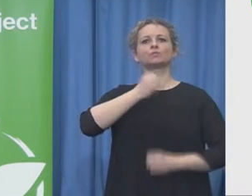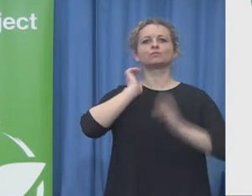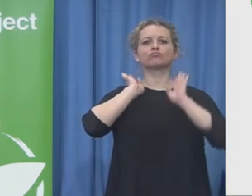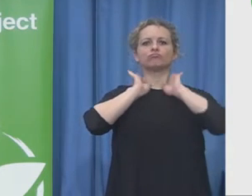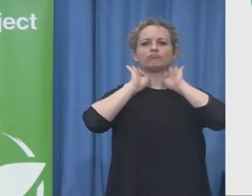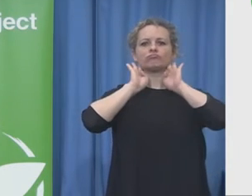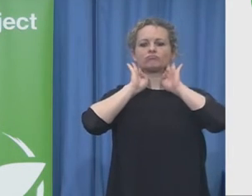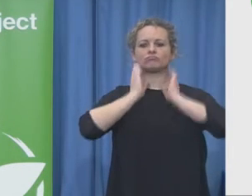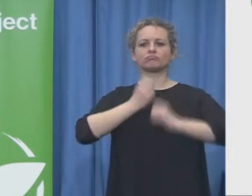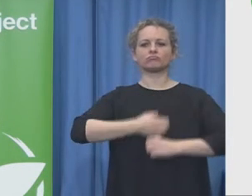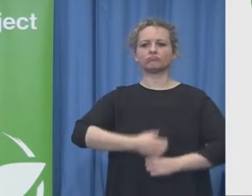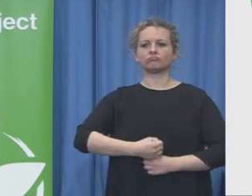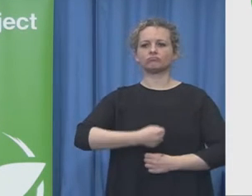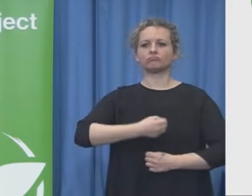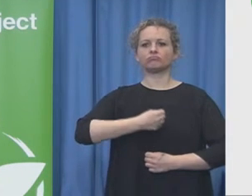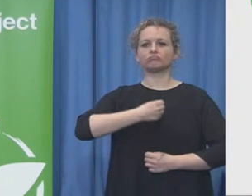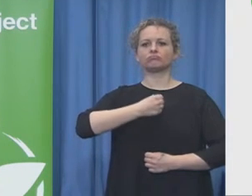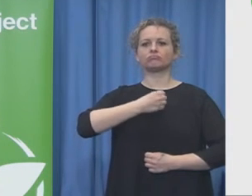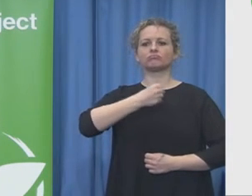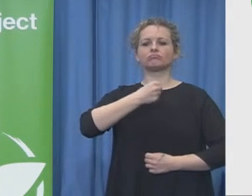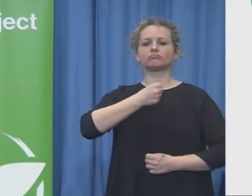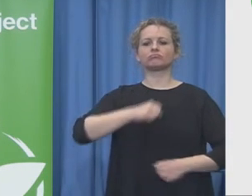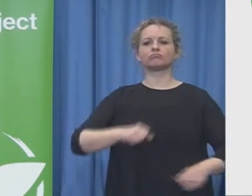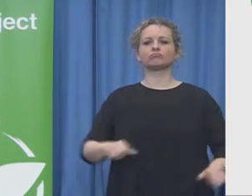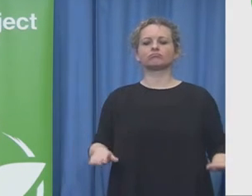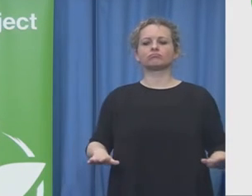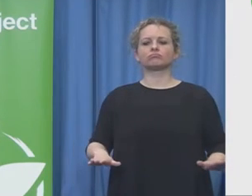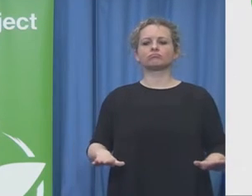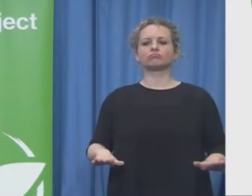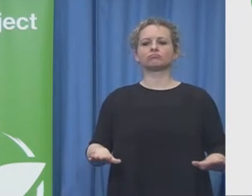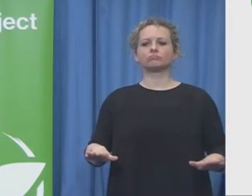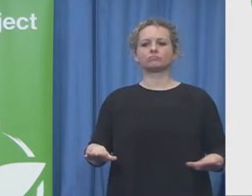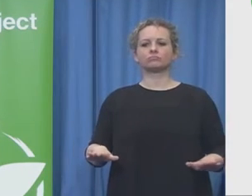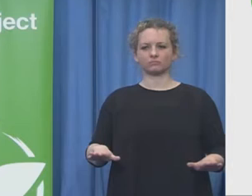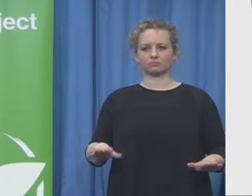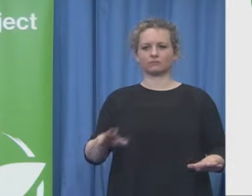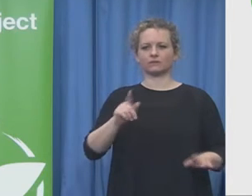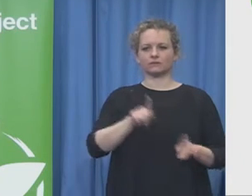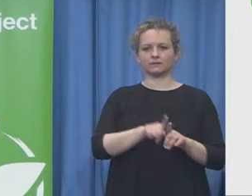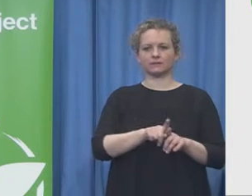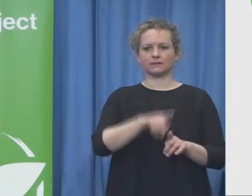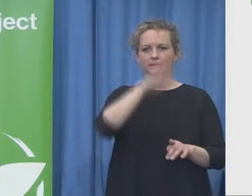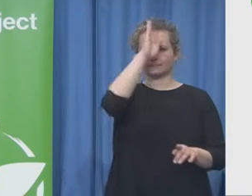the top of the head to the sky as if you wanted your body to become long.